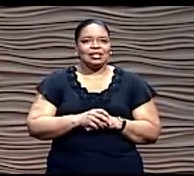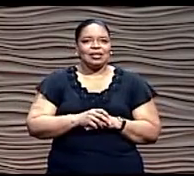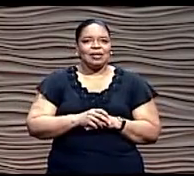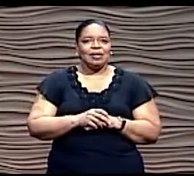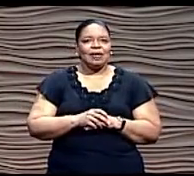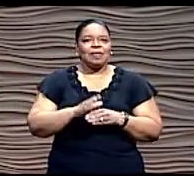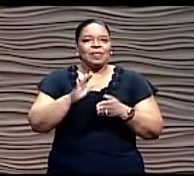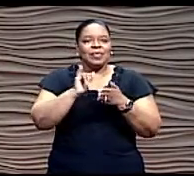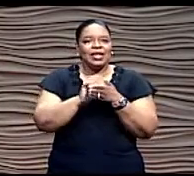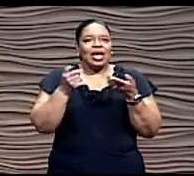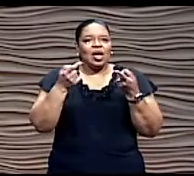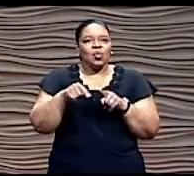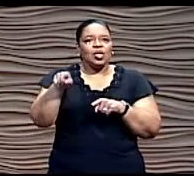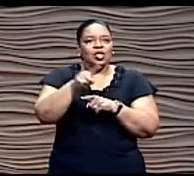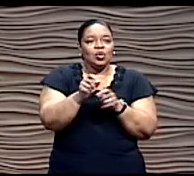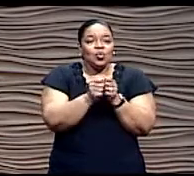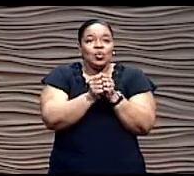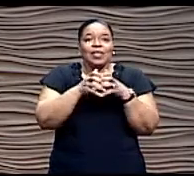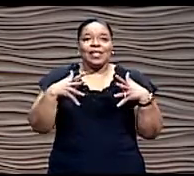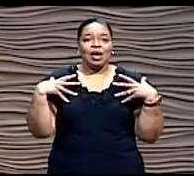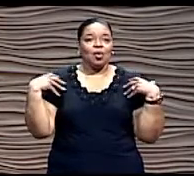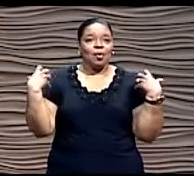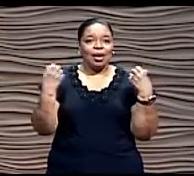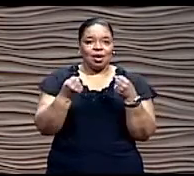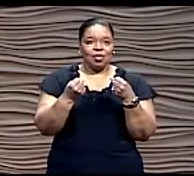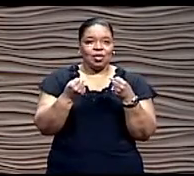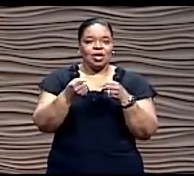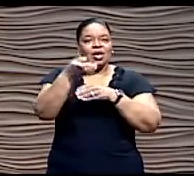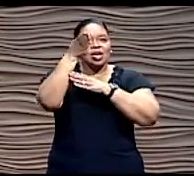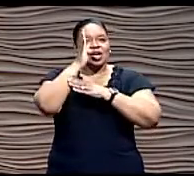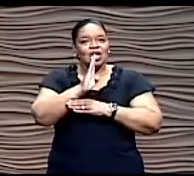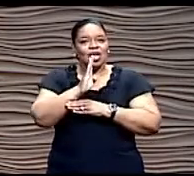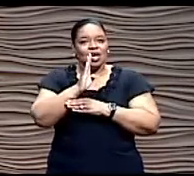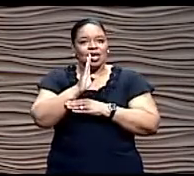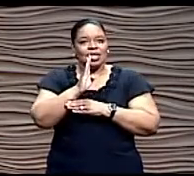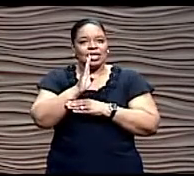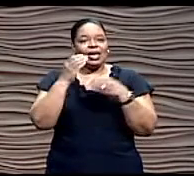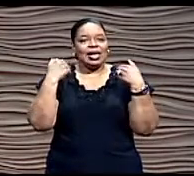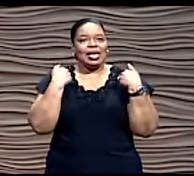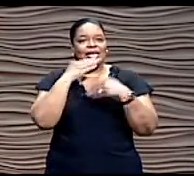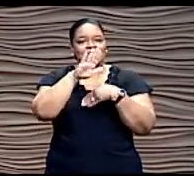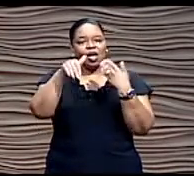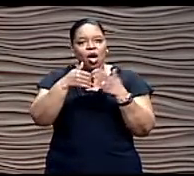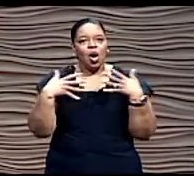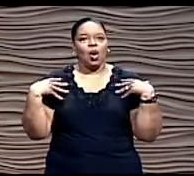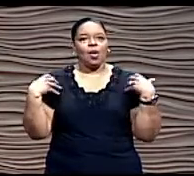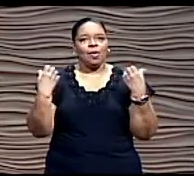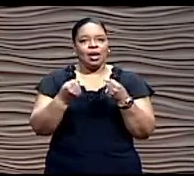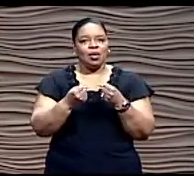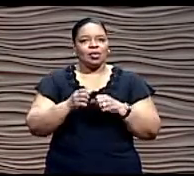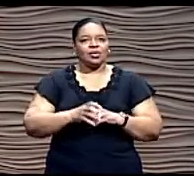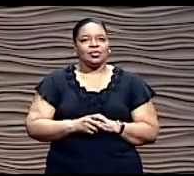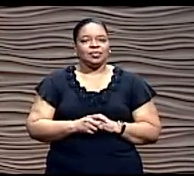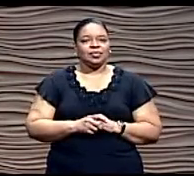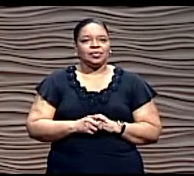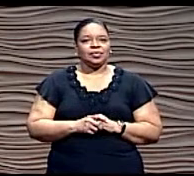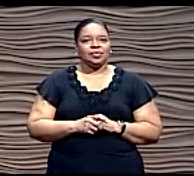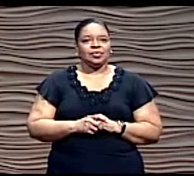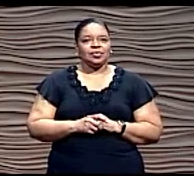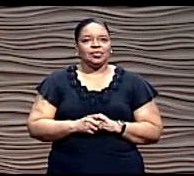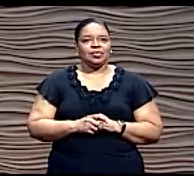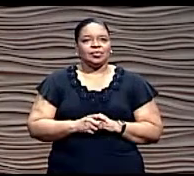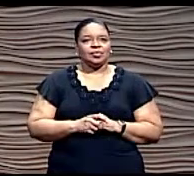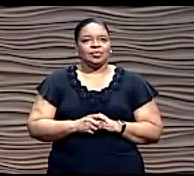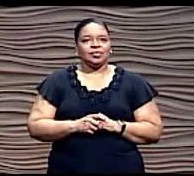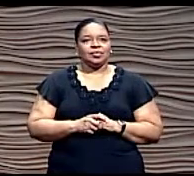when you are powerless, God is all powerful. Listen to